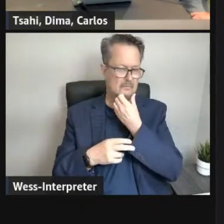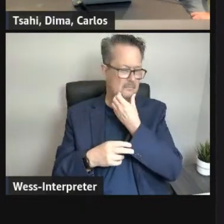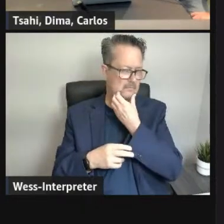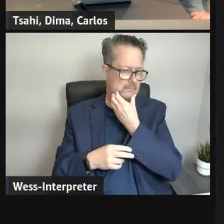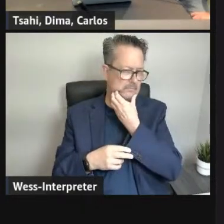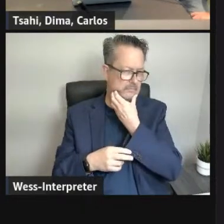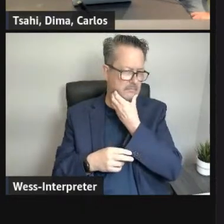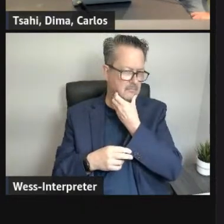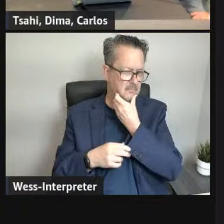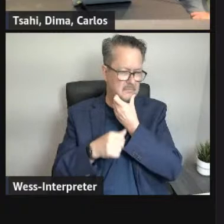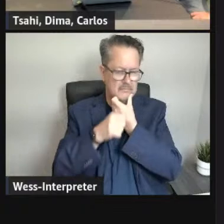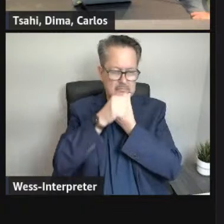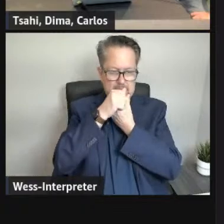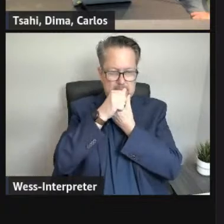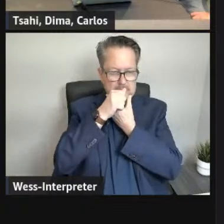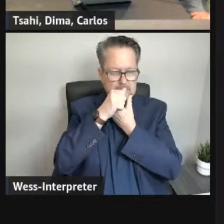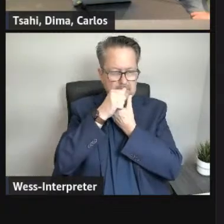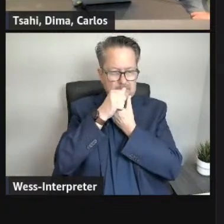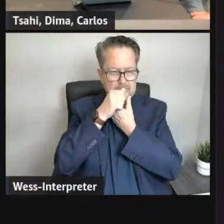some secret here.